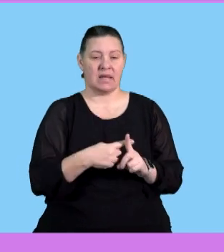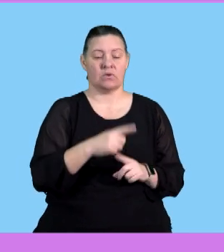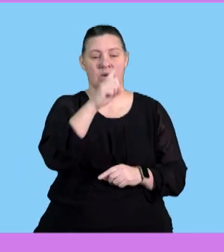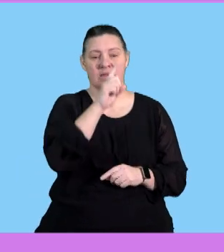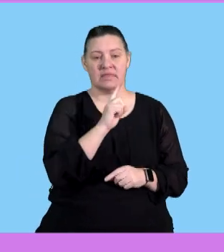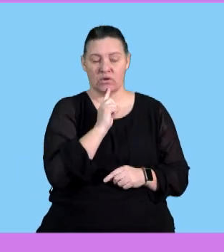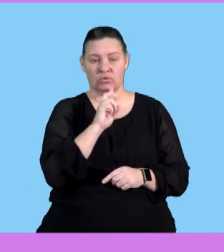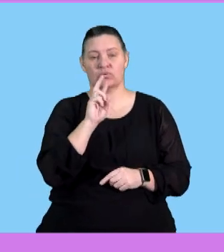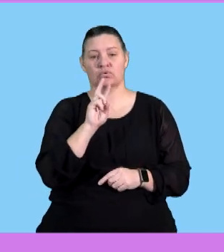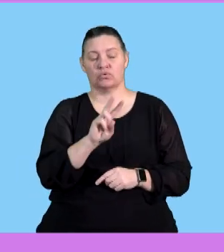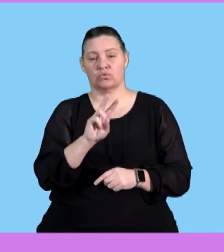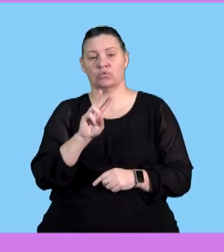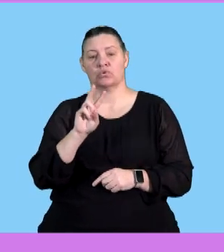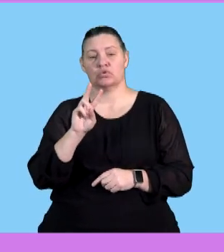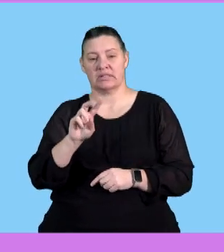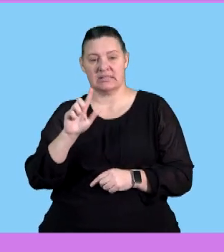234.78 plus